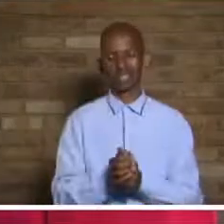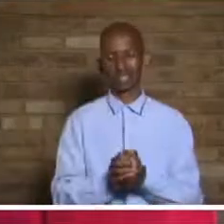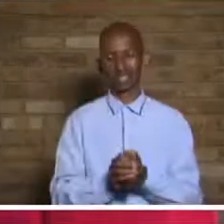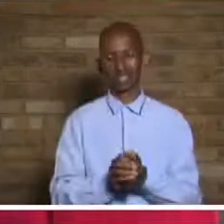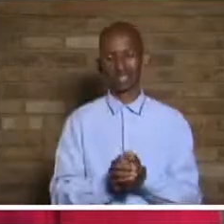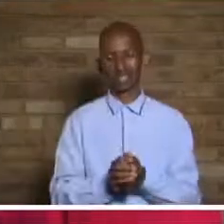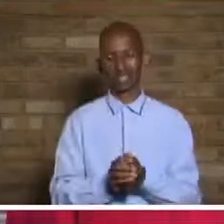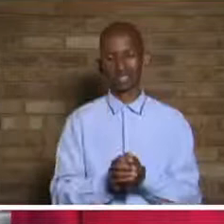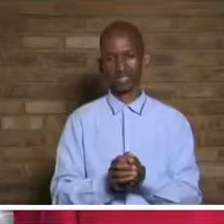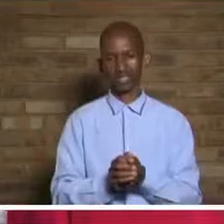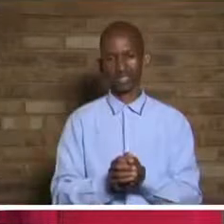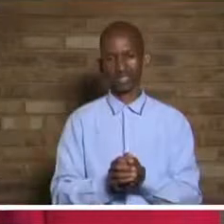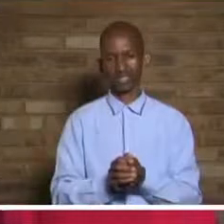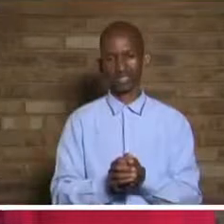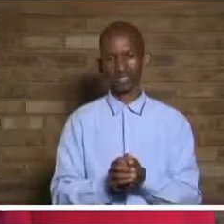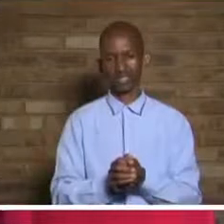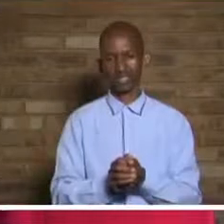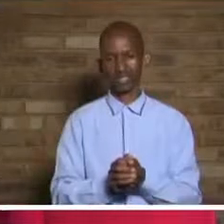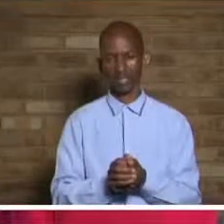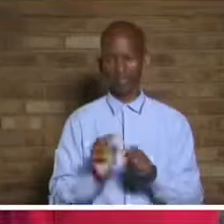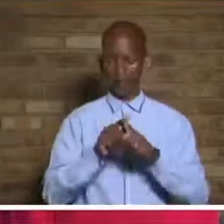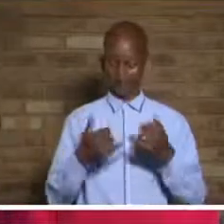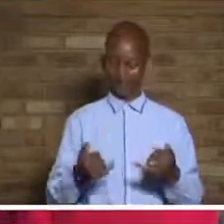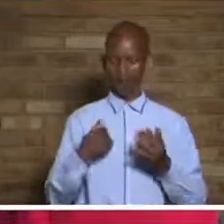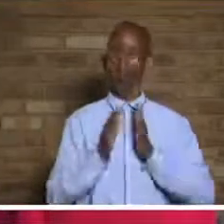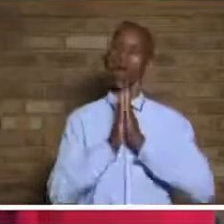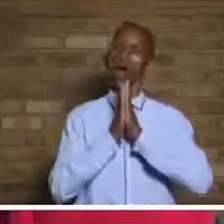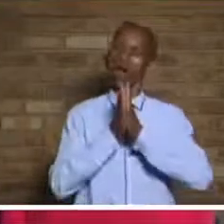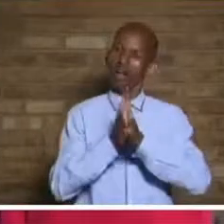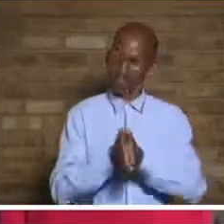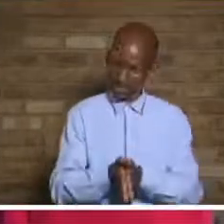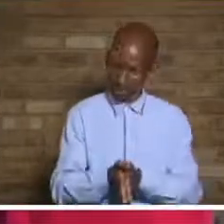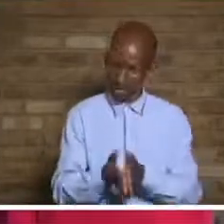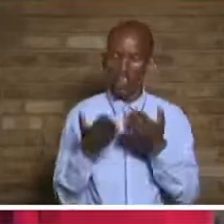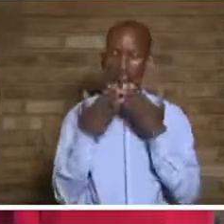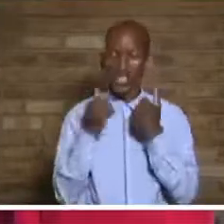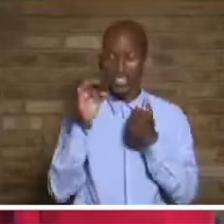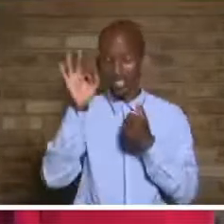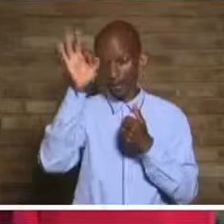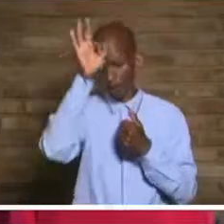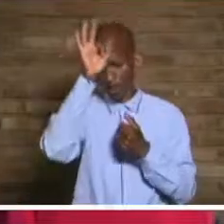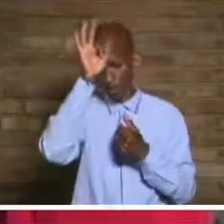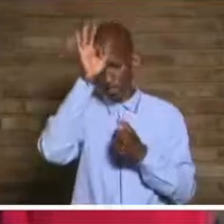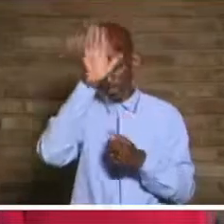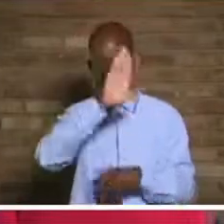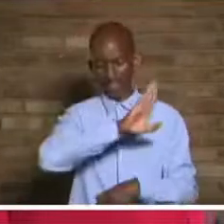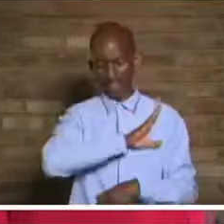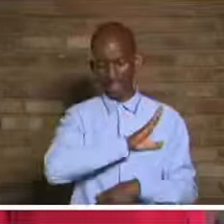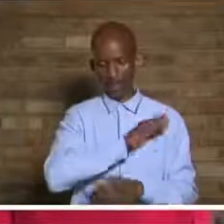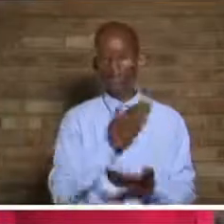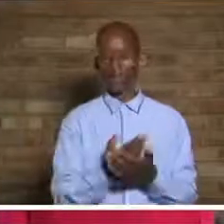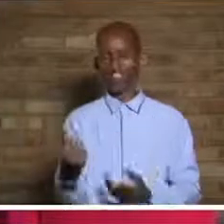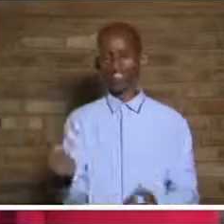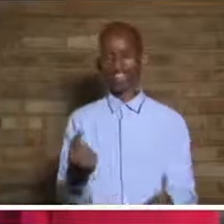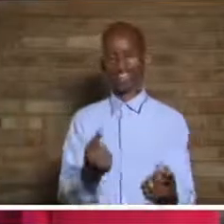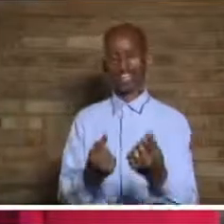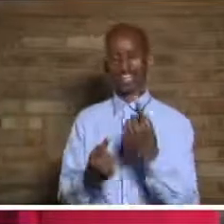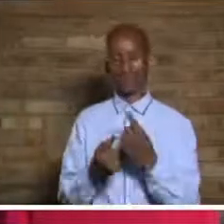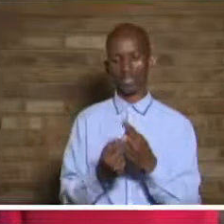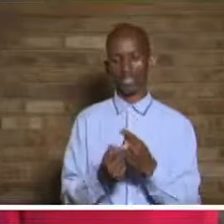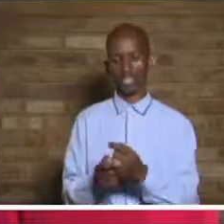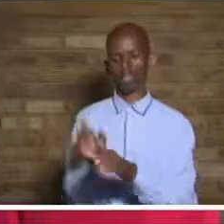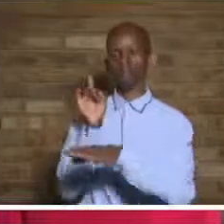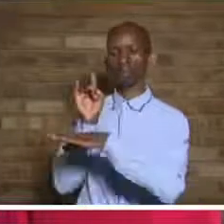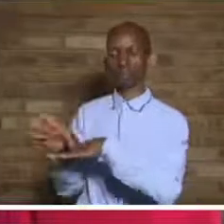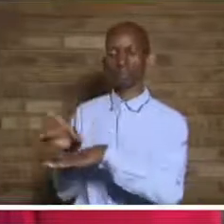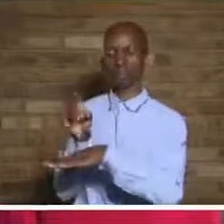finished, E be re kgopela gore maphodisa le masole ba tle ba ba ntšhe extension 11. we